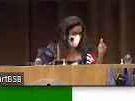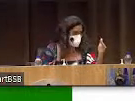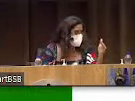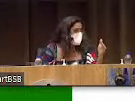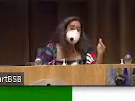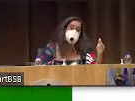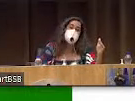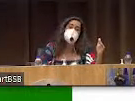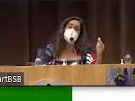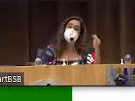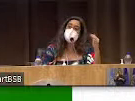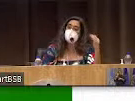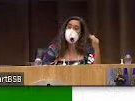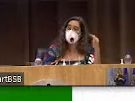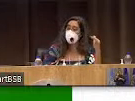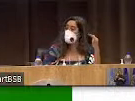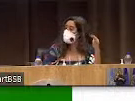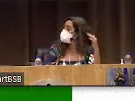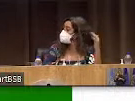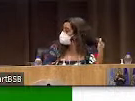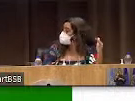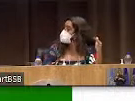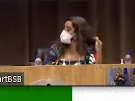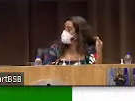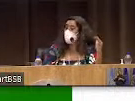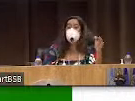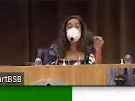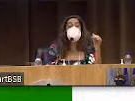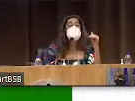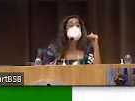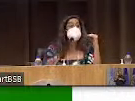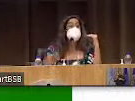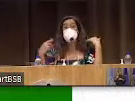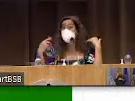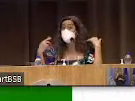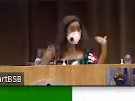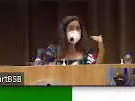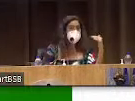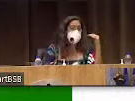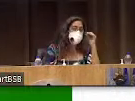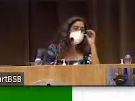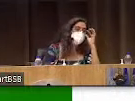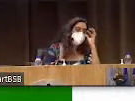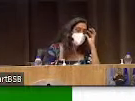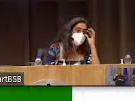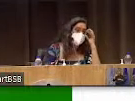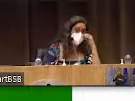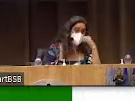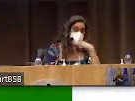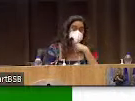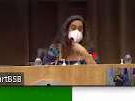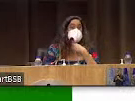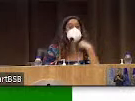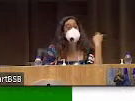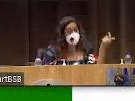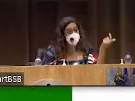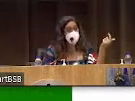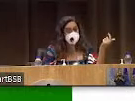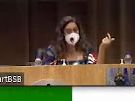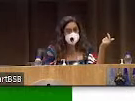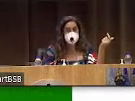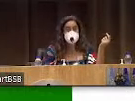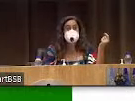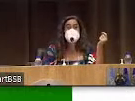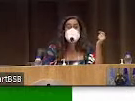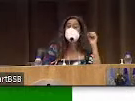have patient post-COVID because it's a cold syndrome that has a big